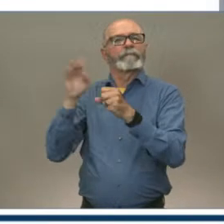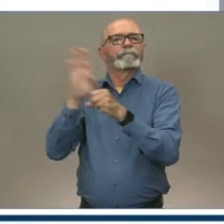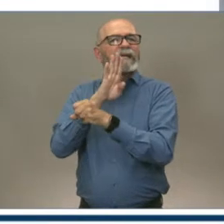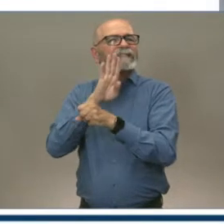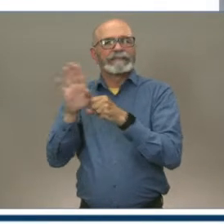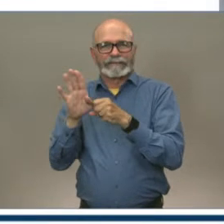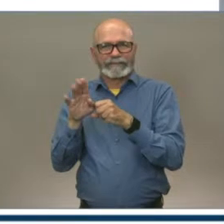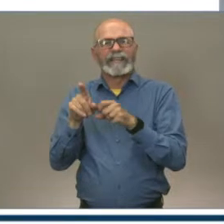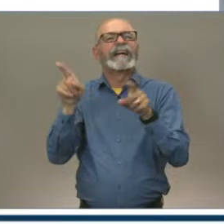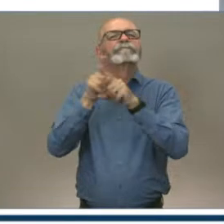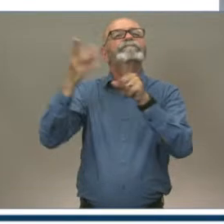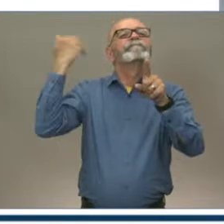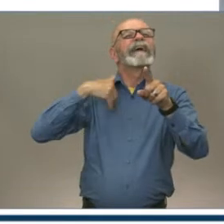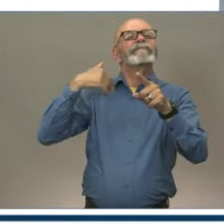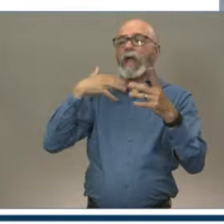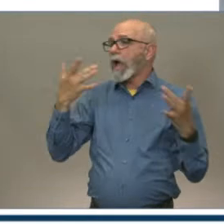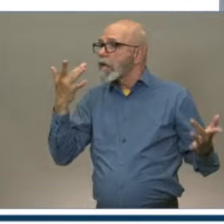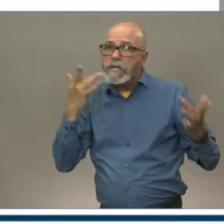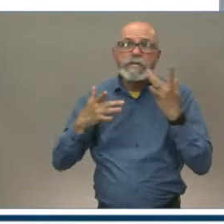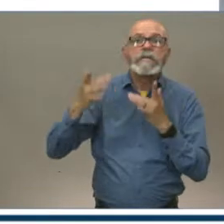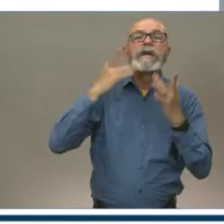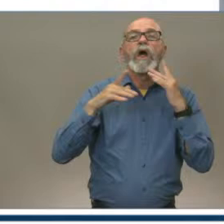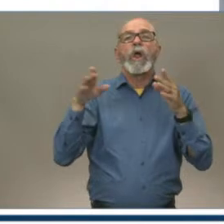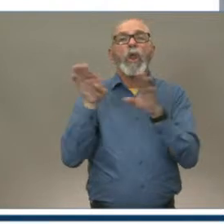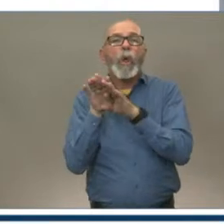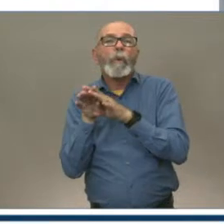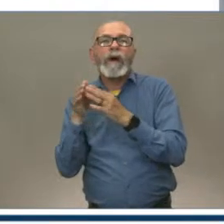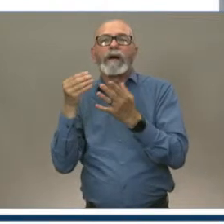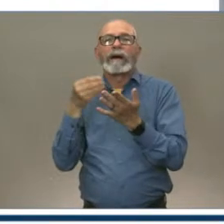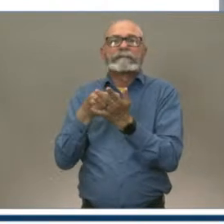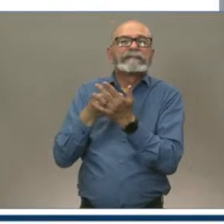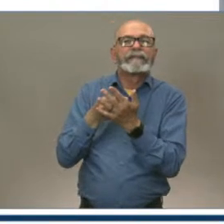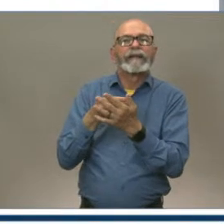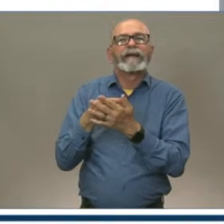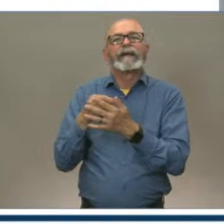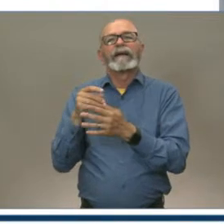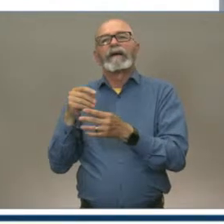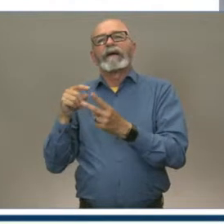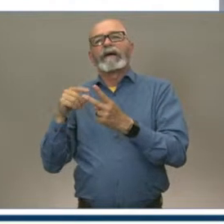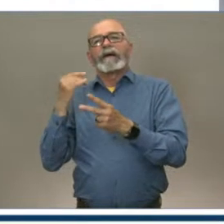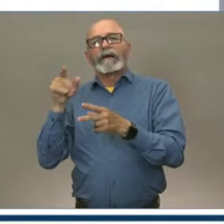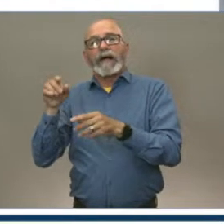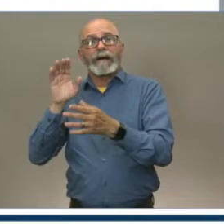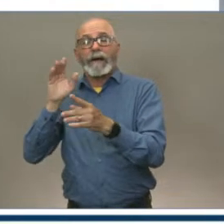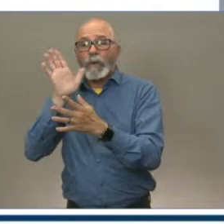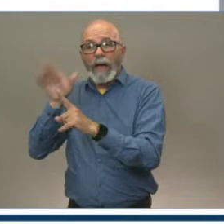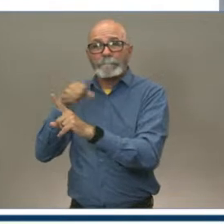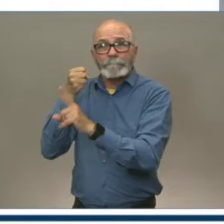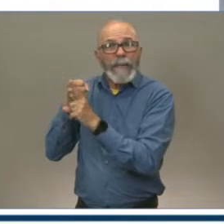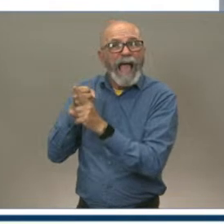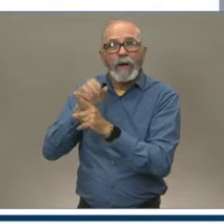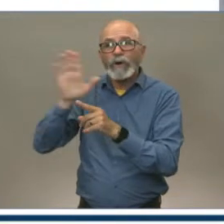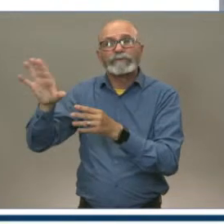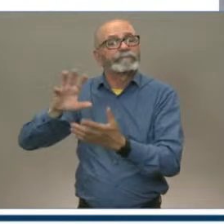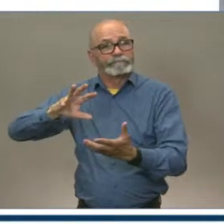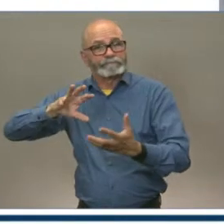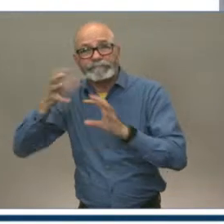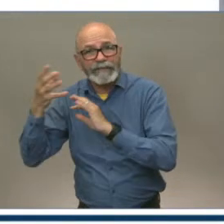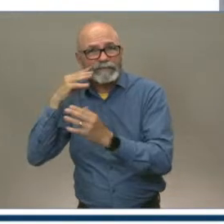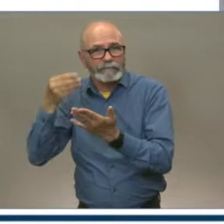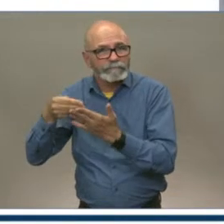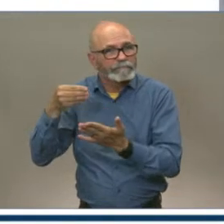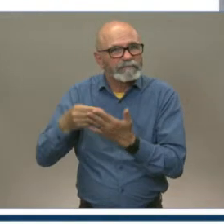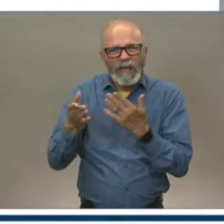had in place in the previous waves. So there's a small business impact grant I believe it's 15%